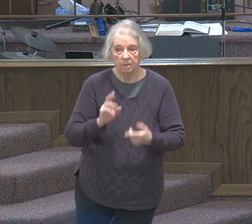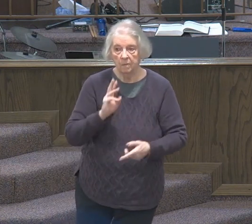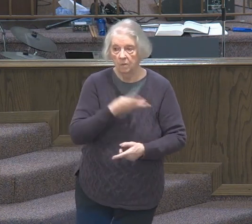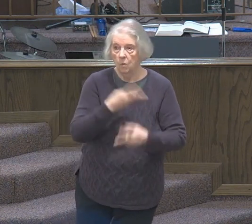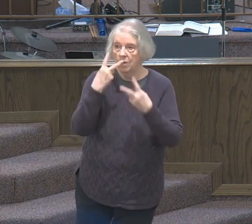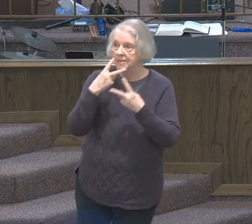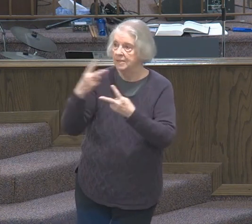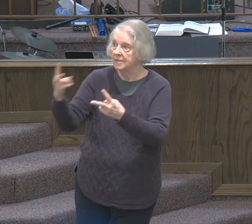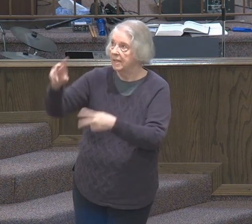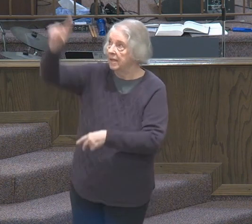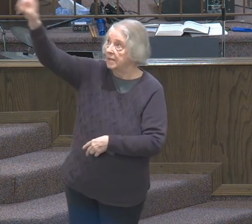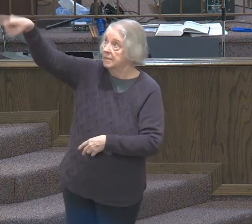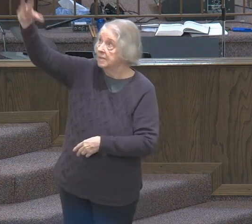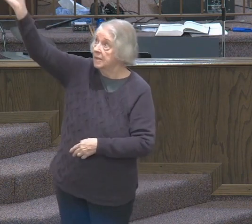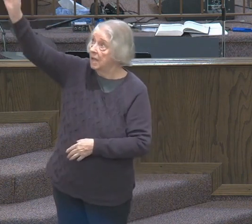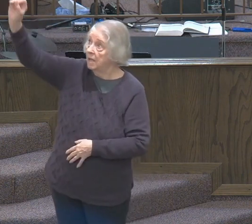a sunset,